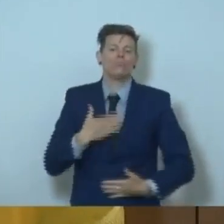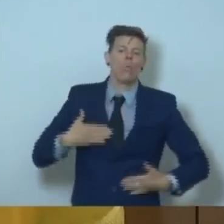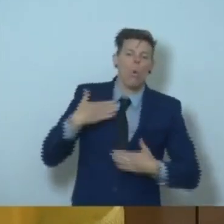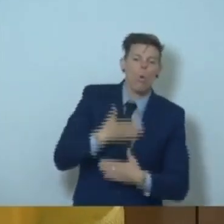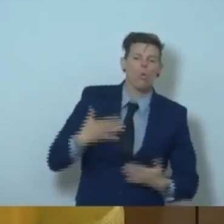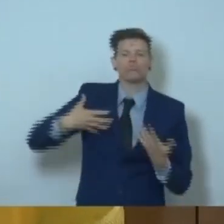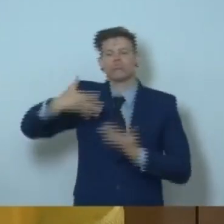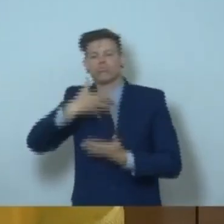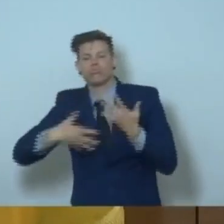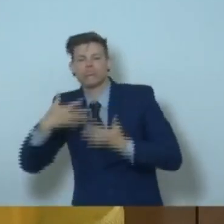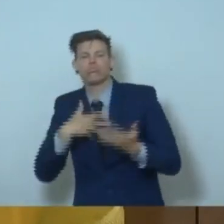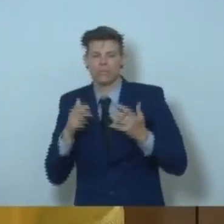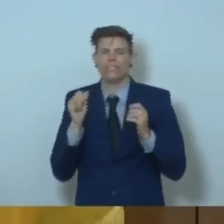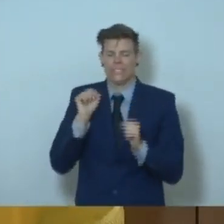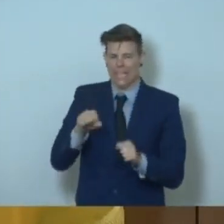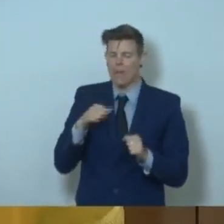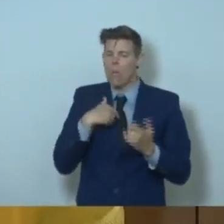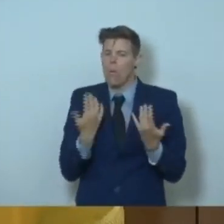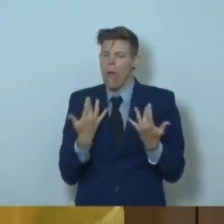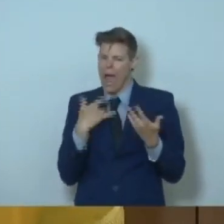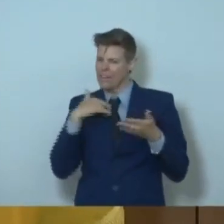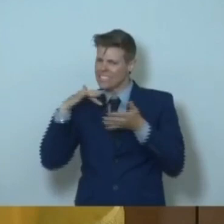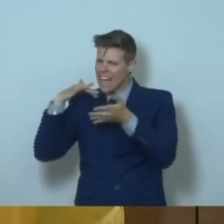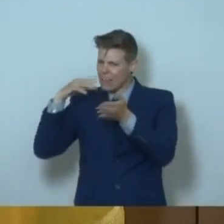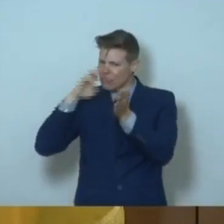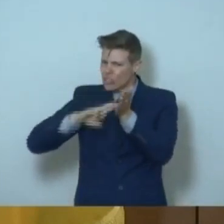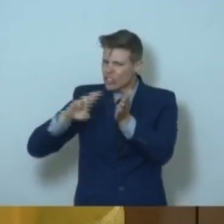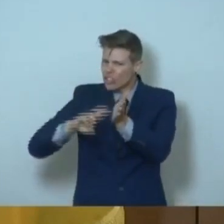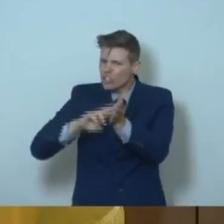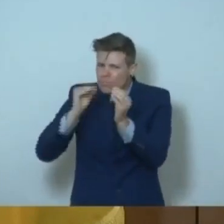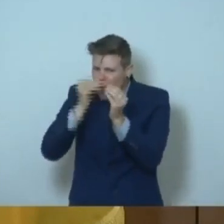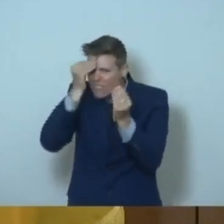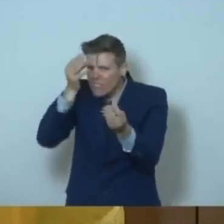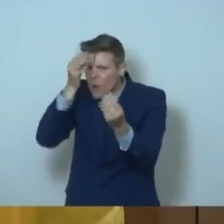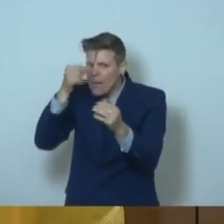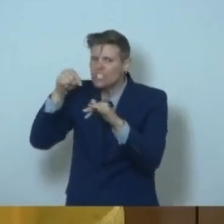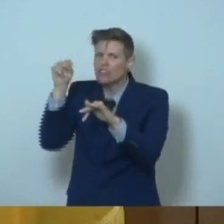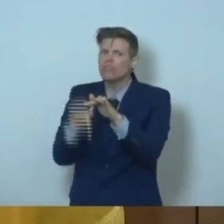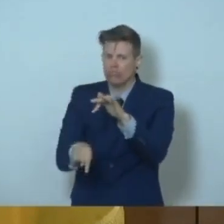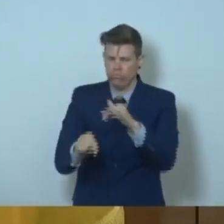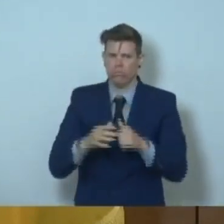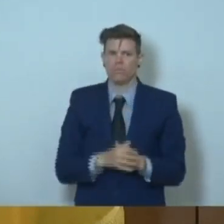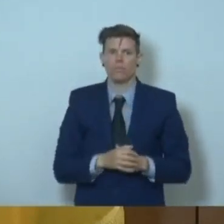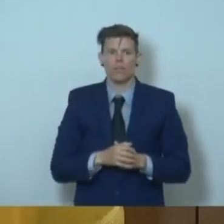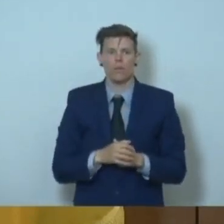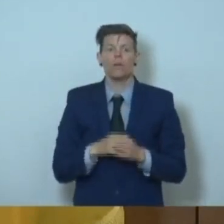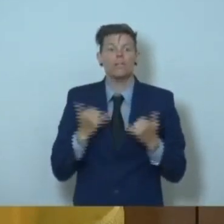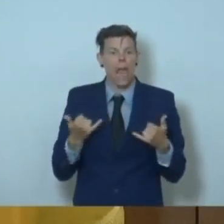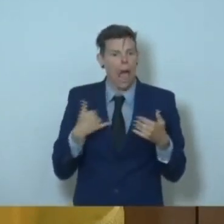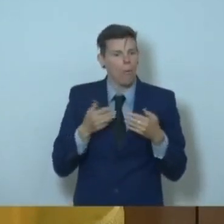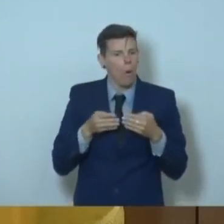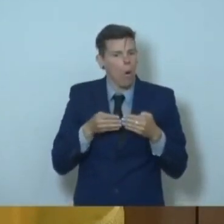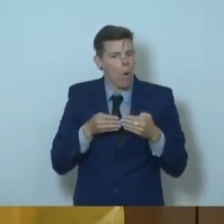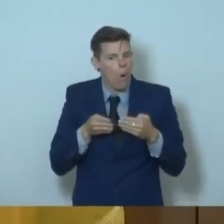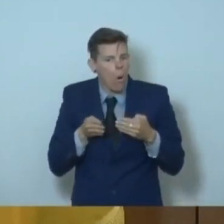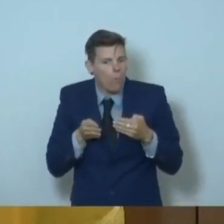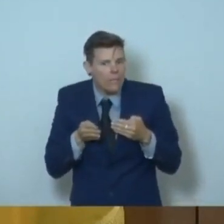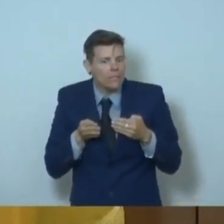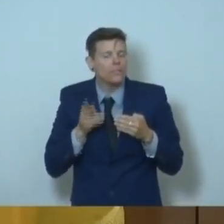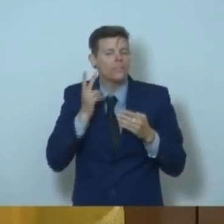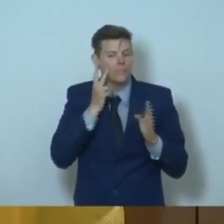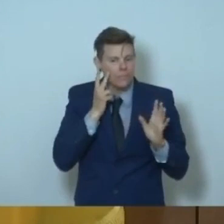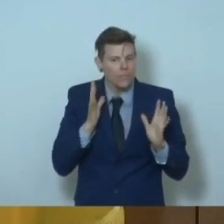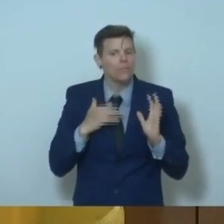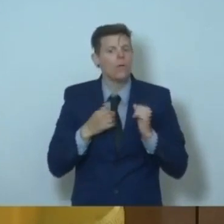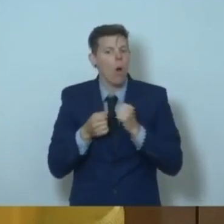So again, I just want to make sure that as we open, it's safe. I get this all the time, and then I know it's a long answer, but